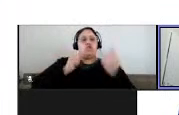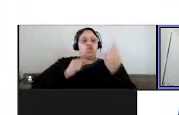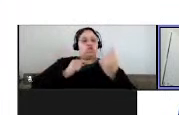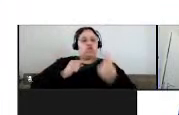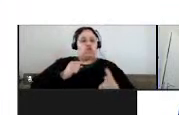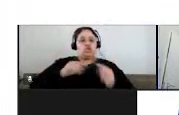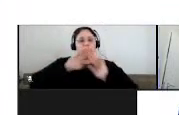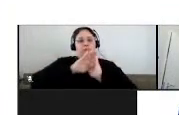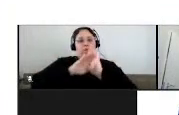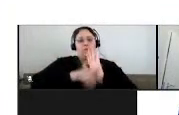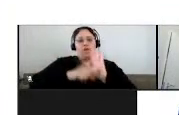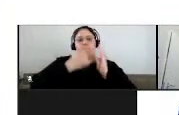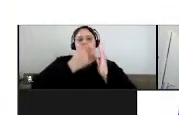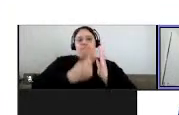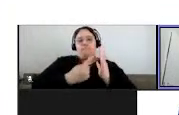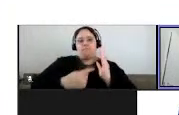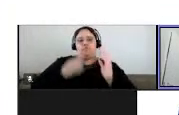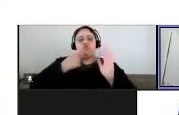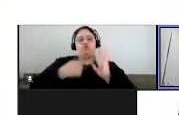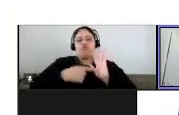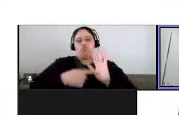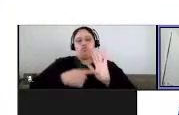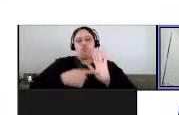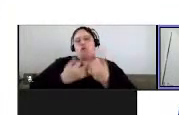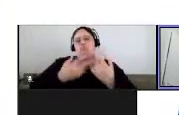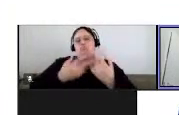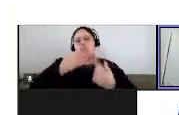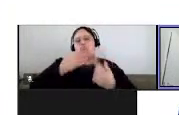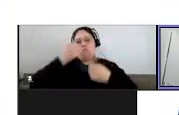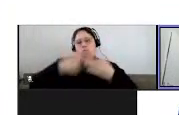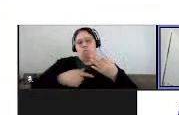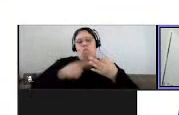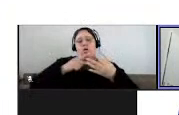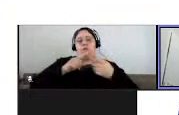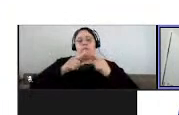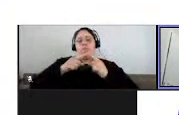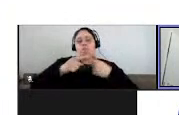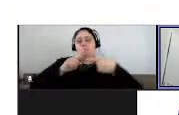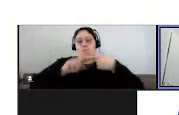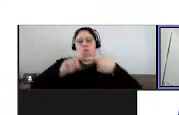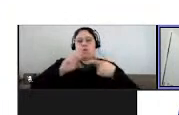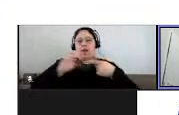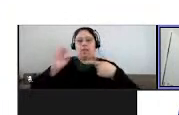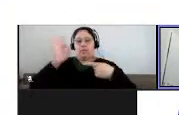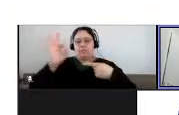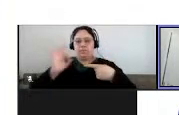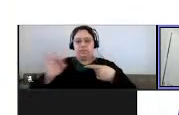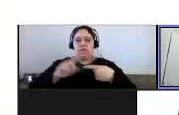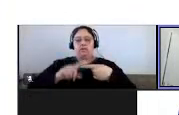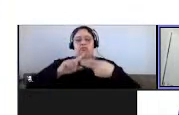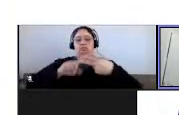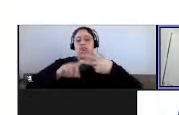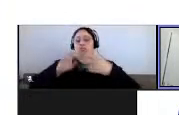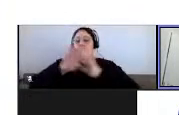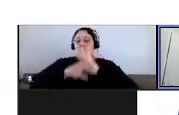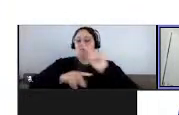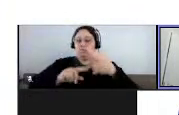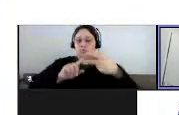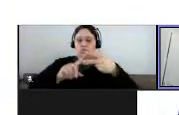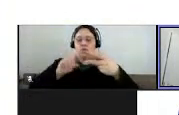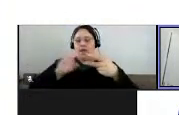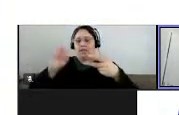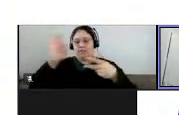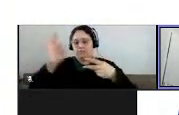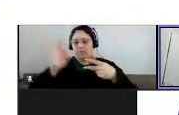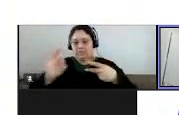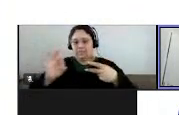was indicated. So 100% for program one, 100% for program three, up to 100% for program three,